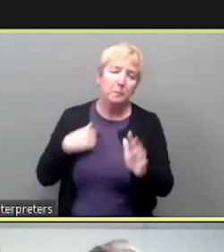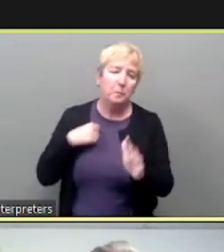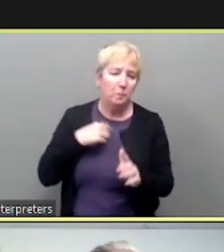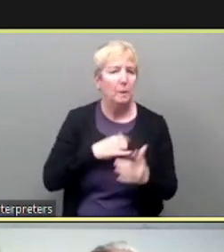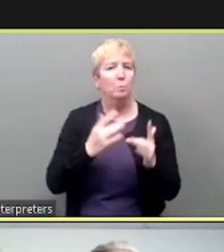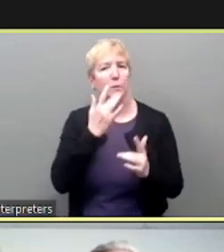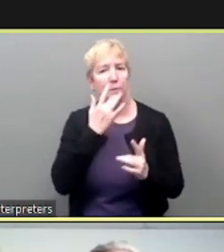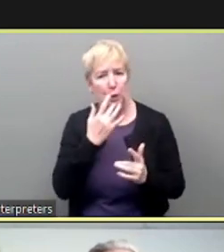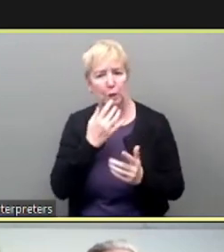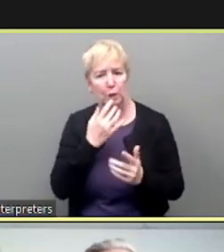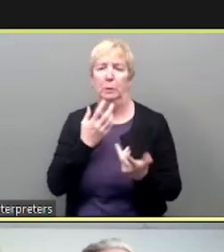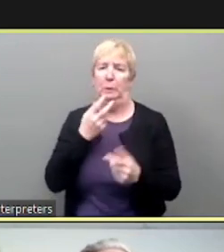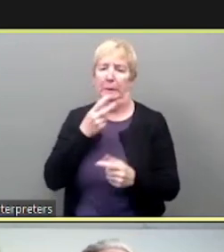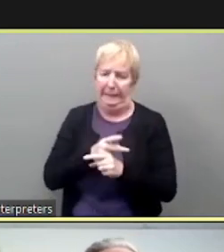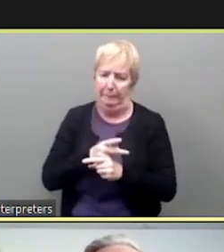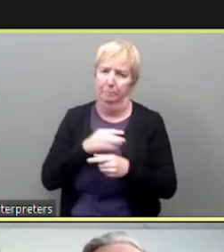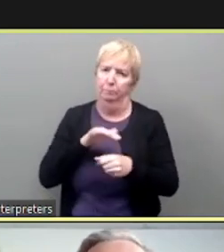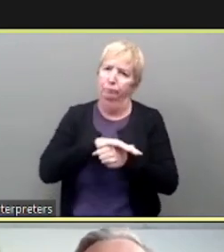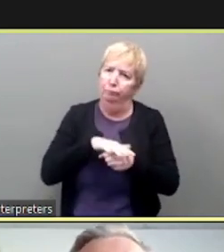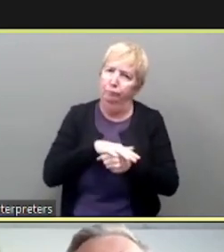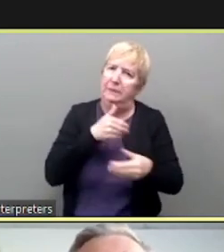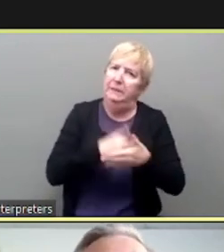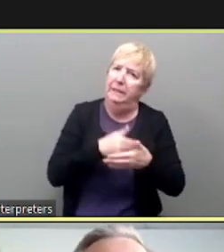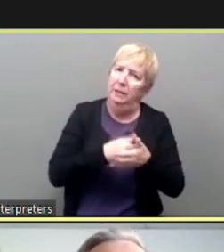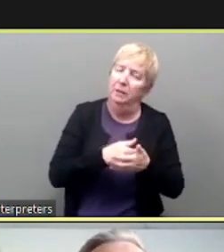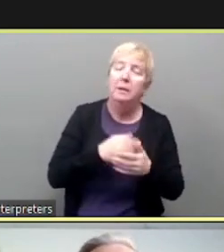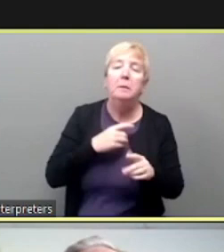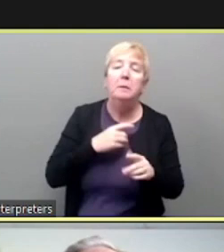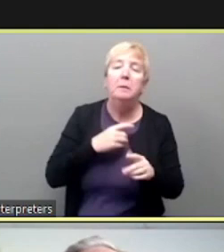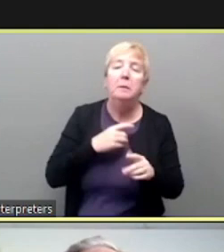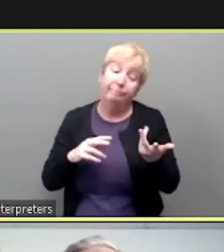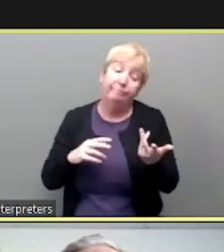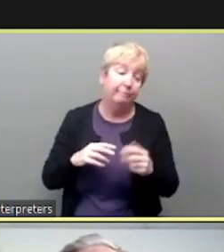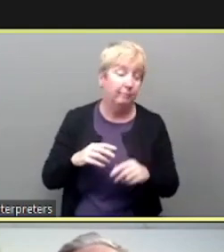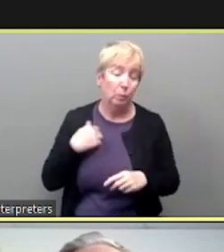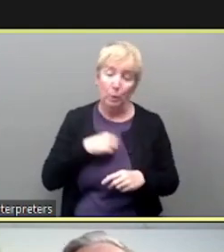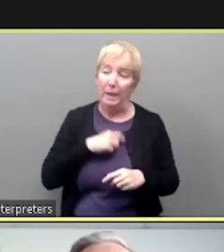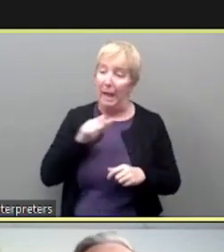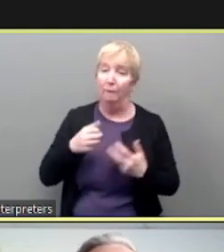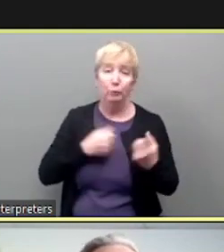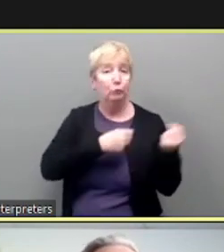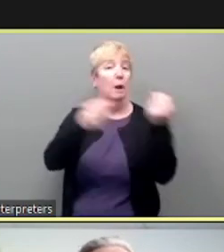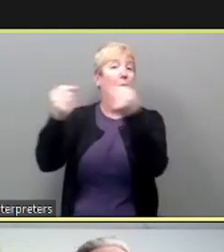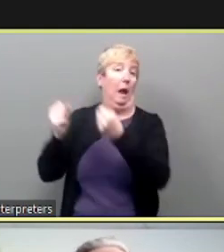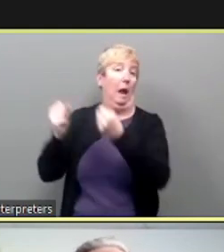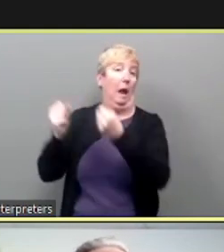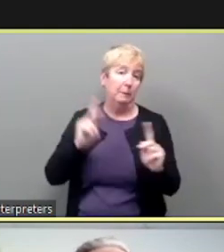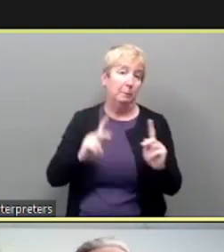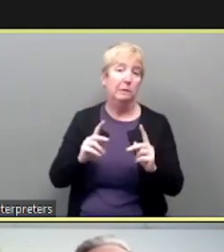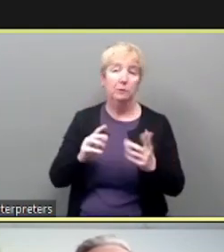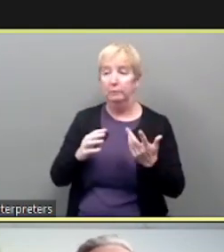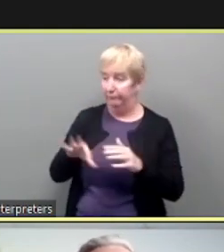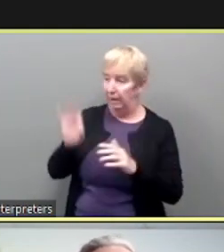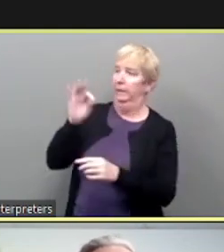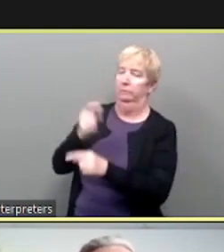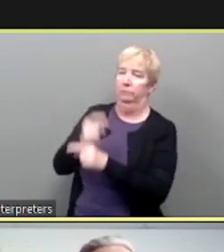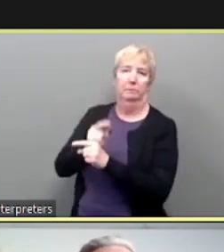a single large ICU, but that does involve extensive use of transportation resources. Next